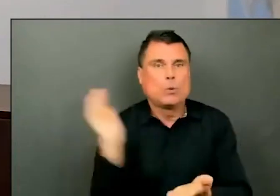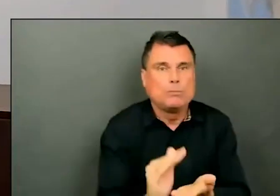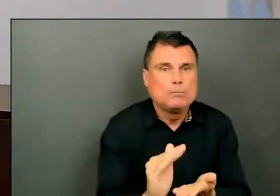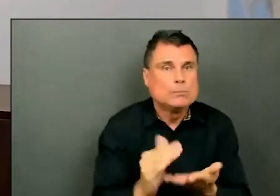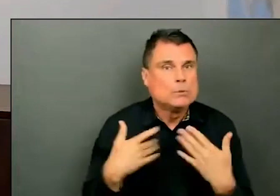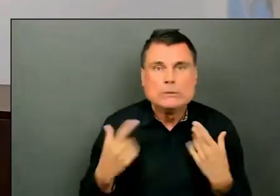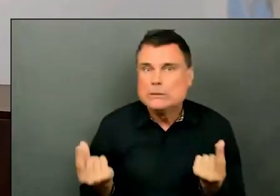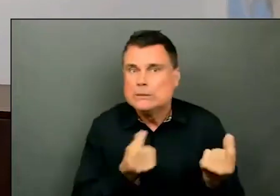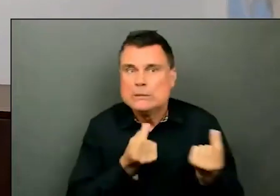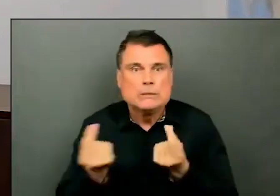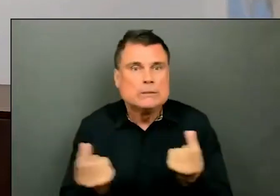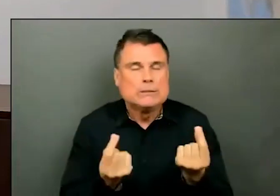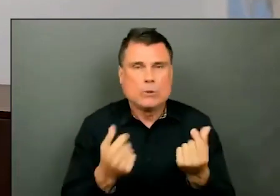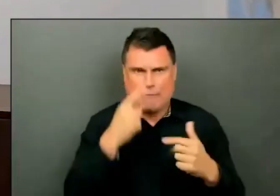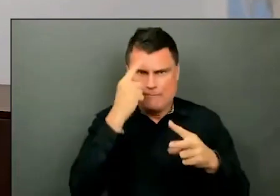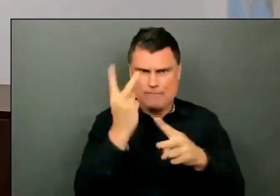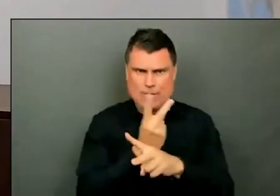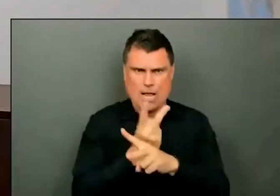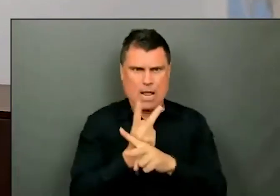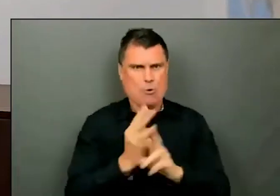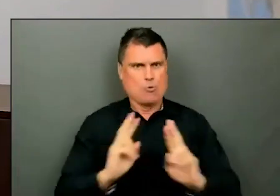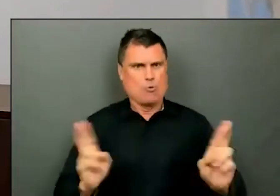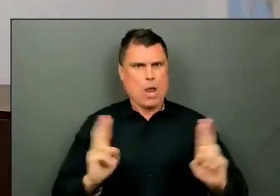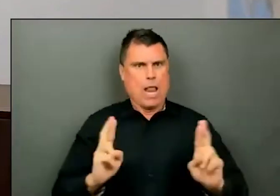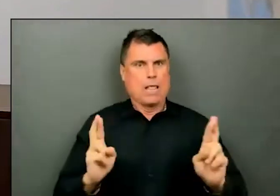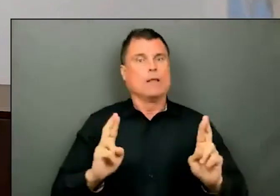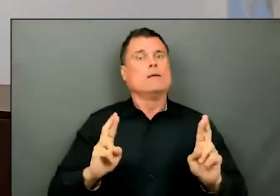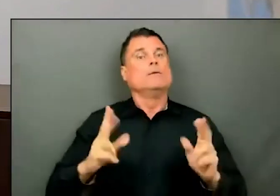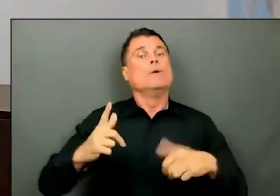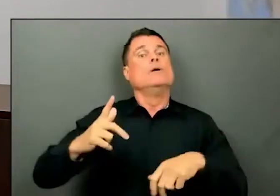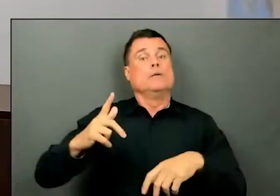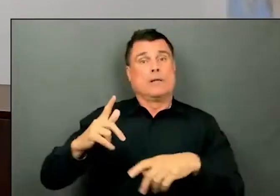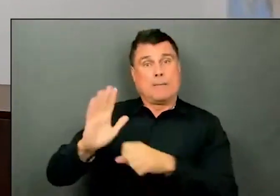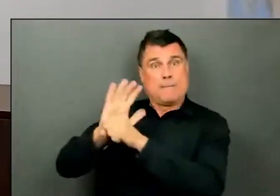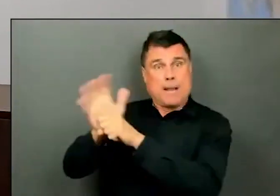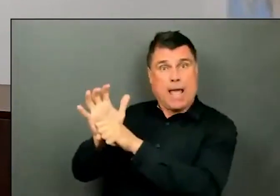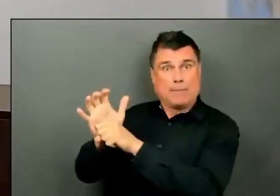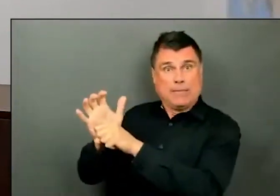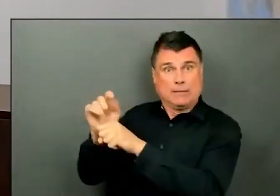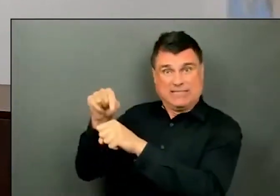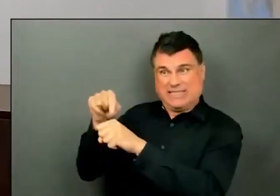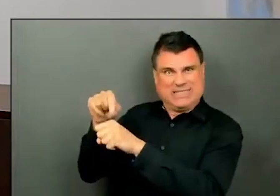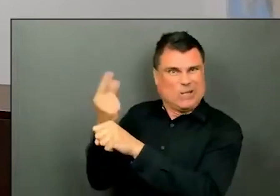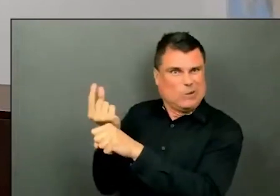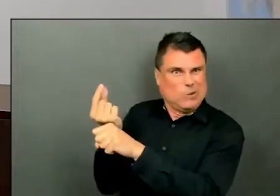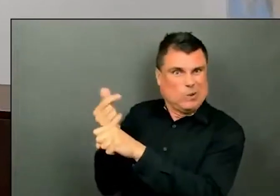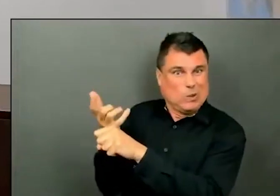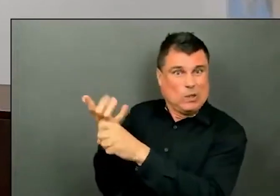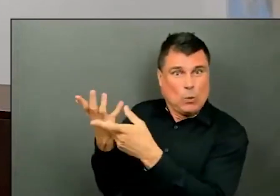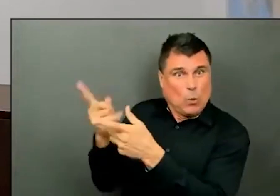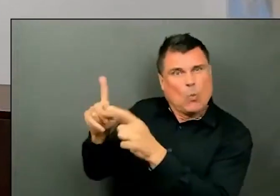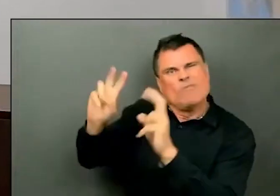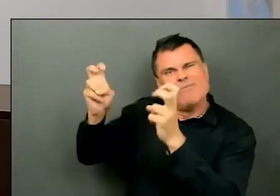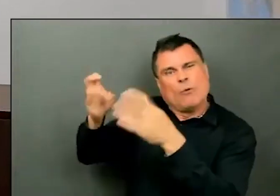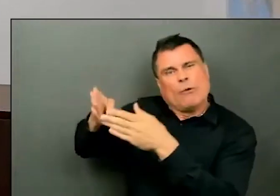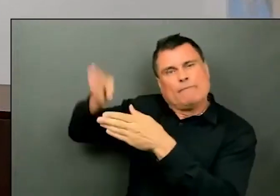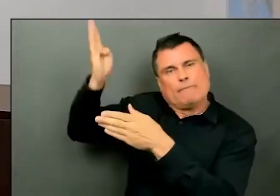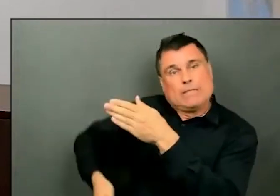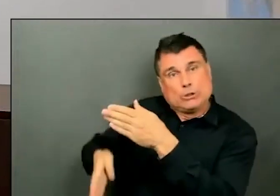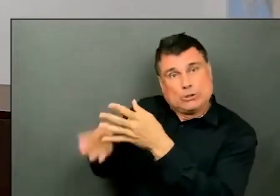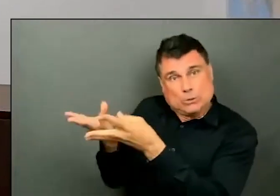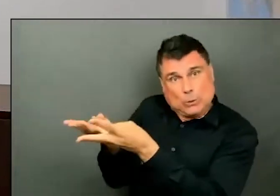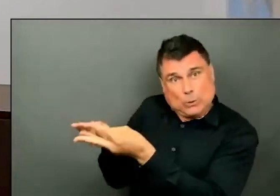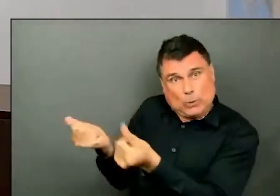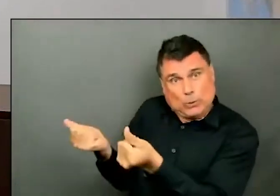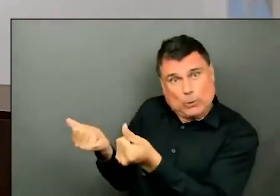ready for when the pandemic is what we might call over, and that is part of our survive, reset, and now thrive. And